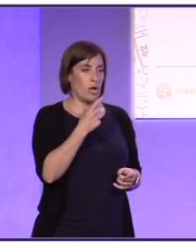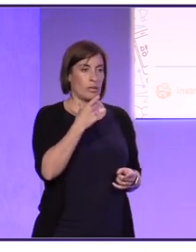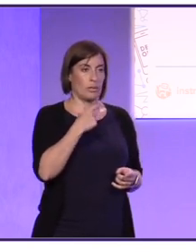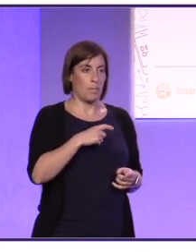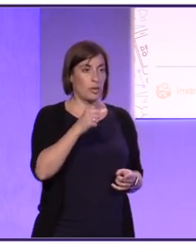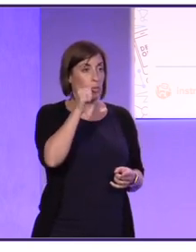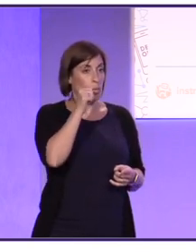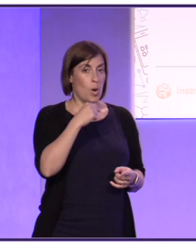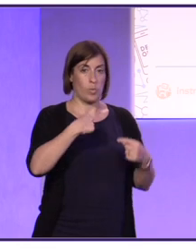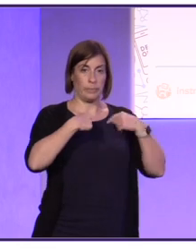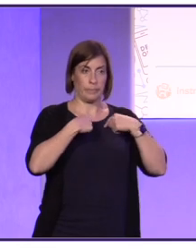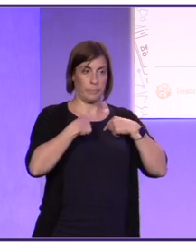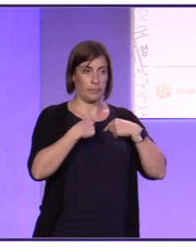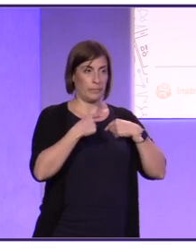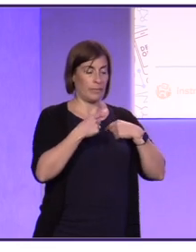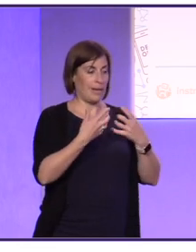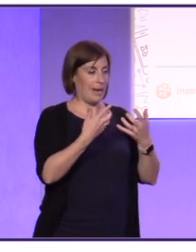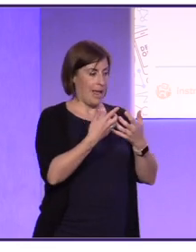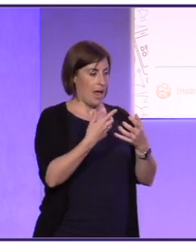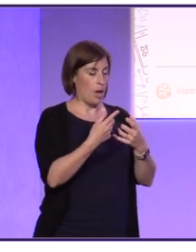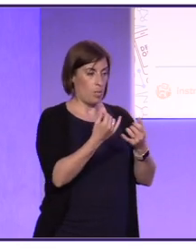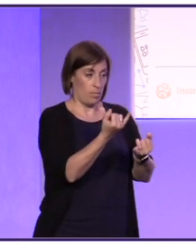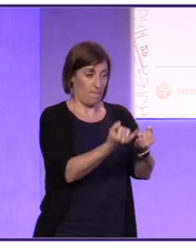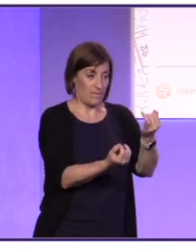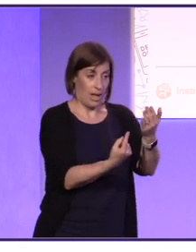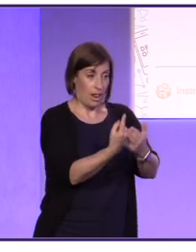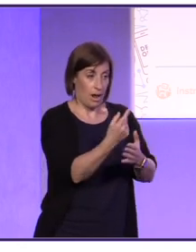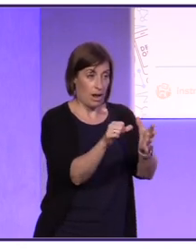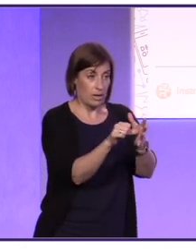at the very start of a problem?